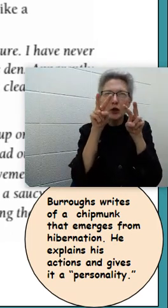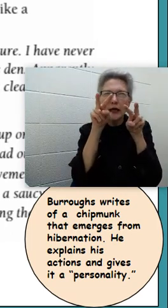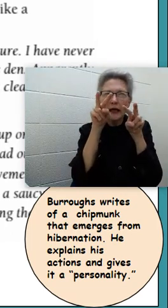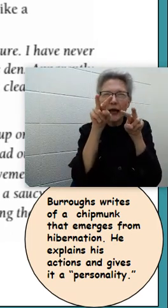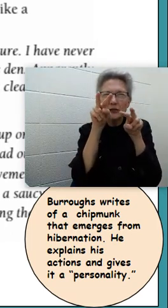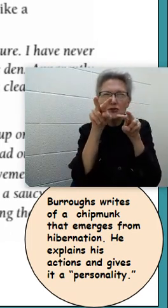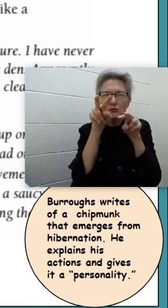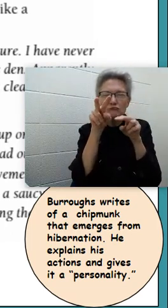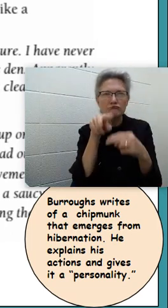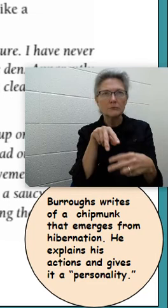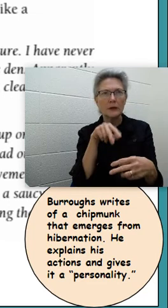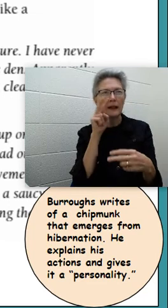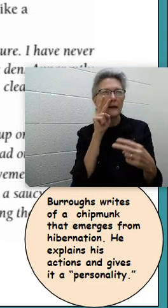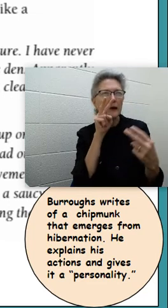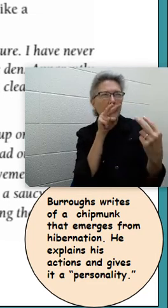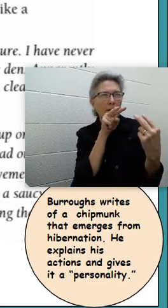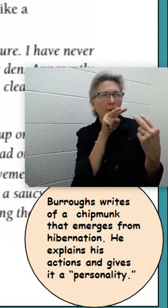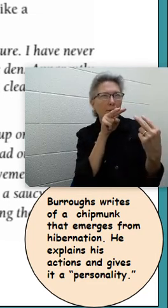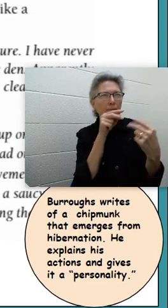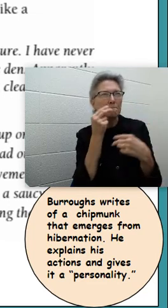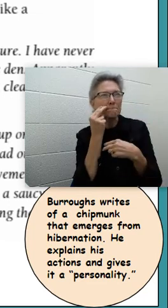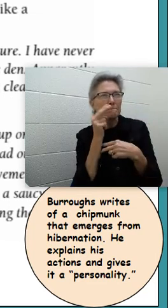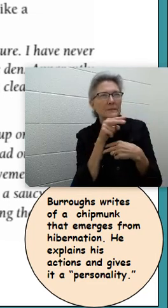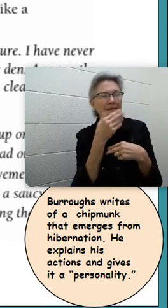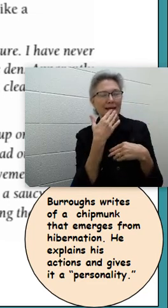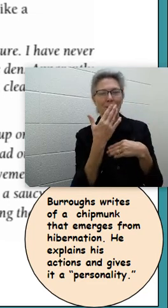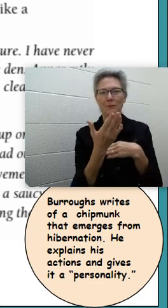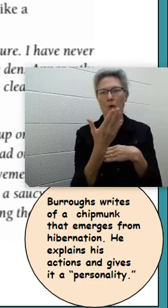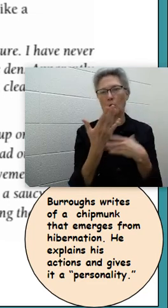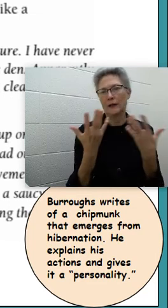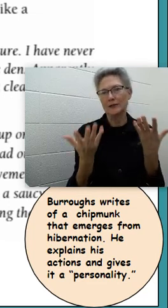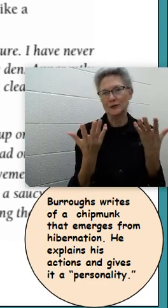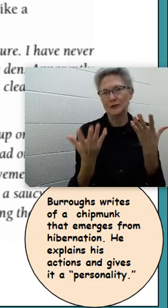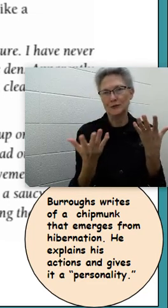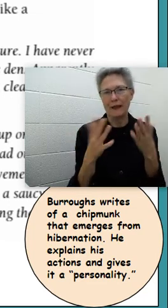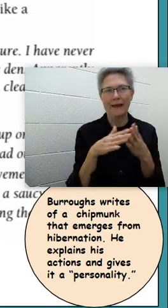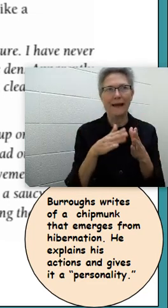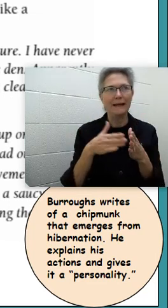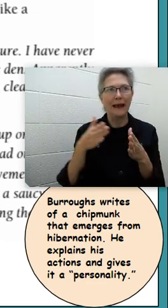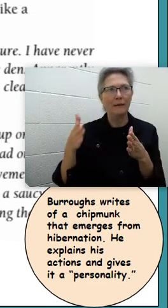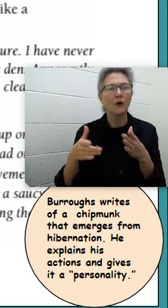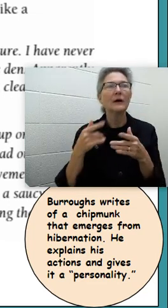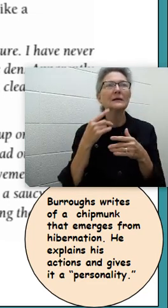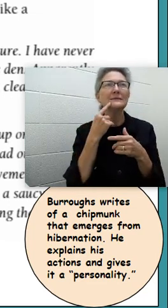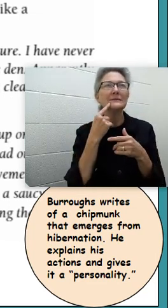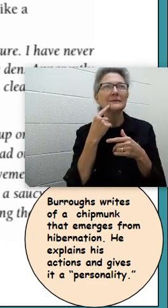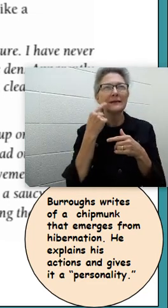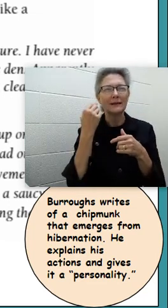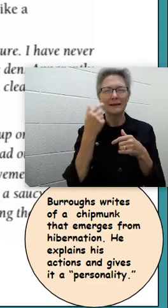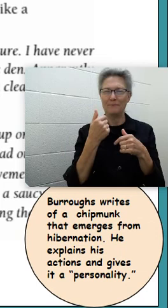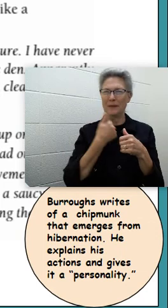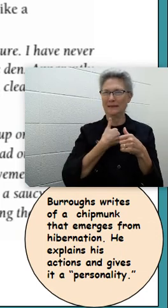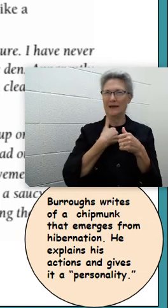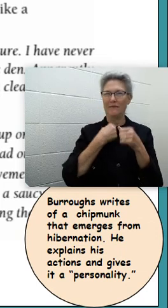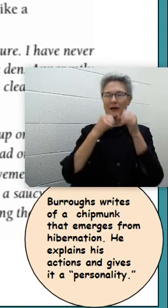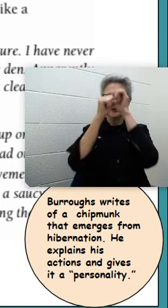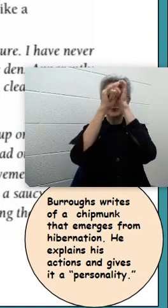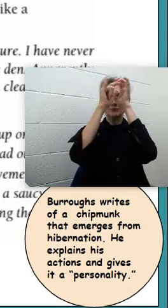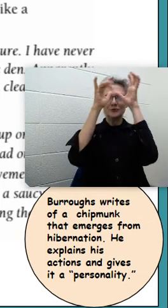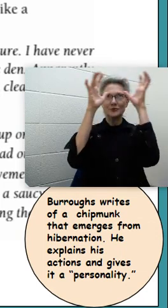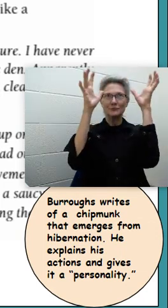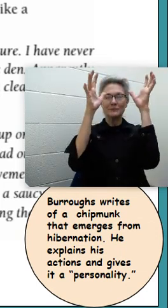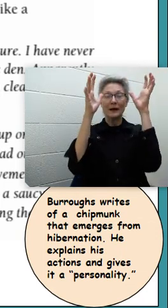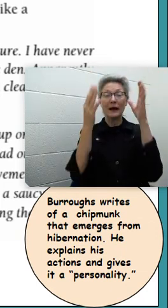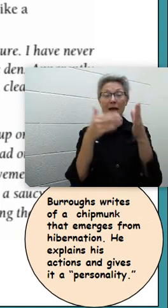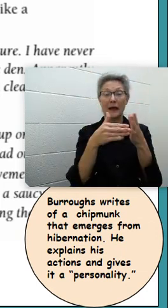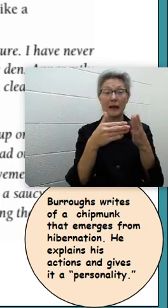kind of just like, a neighbor, saying good morning to you. So that's just a picture that I got in my head. So again, I